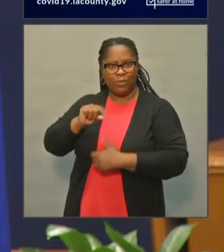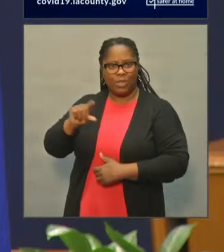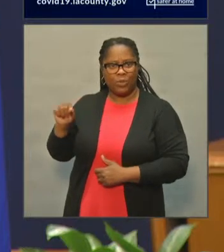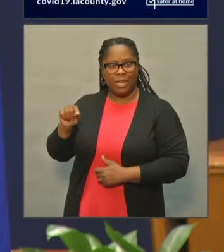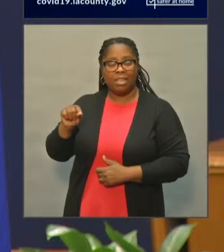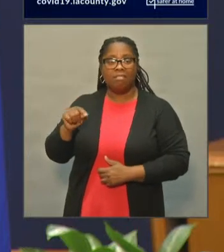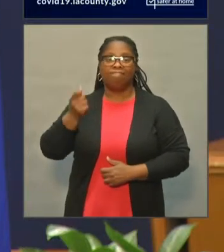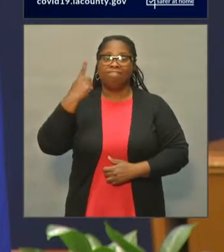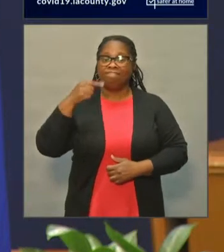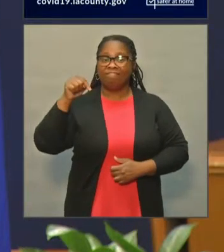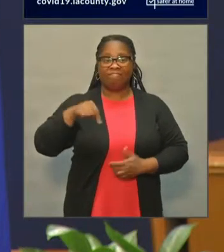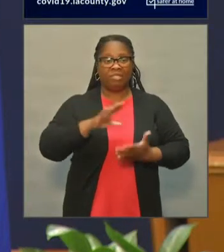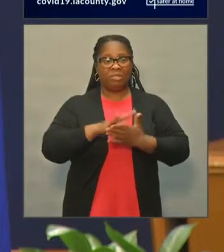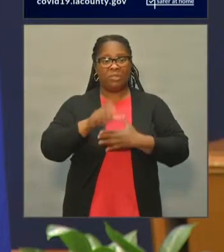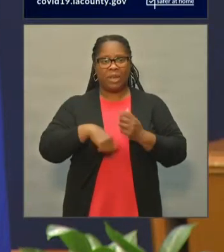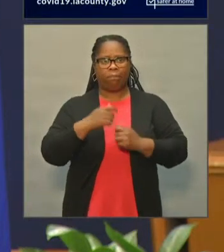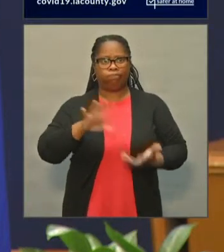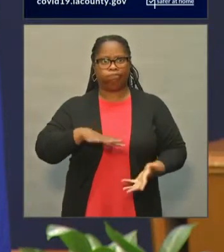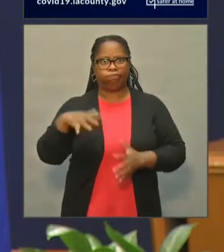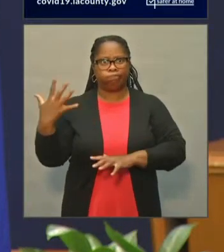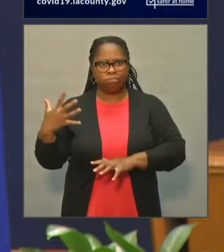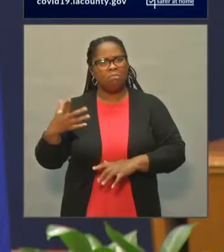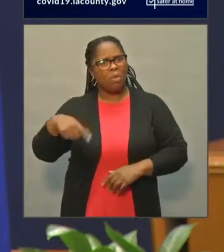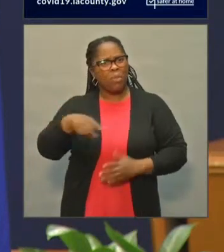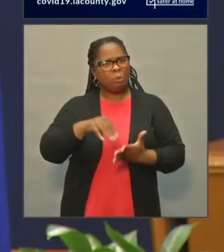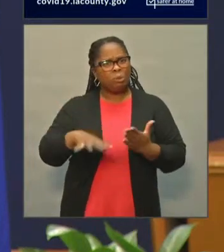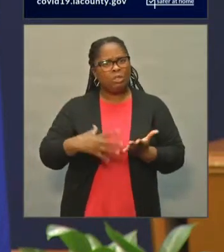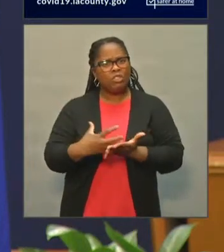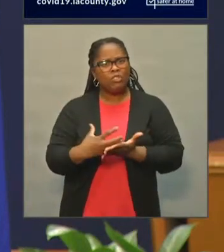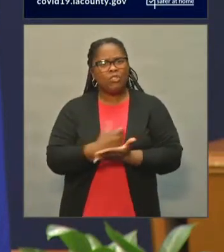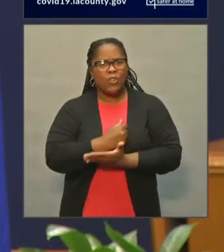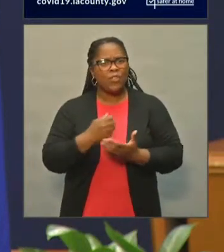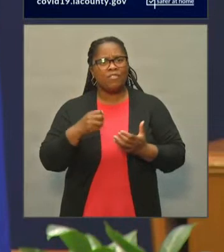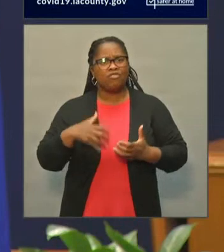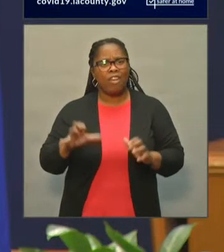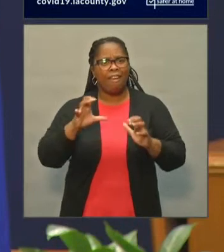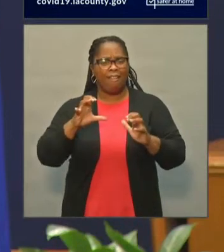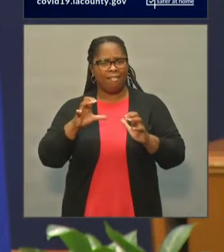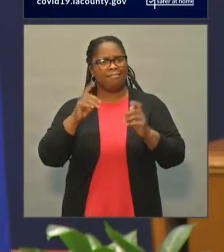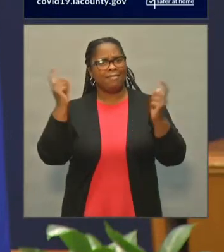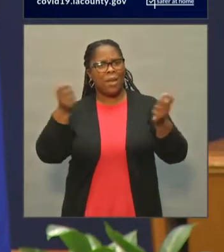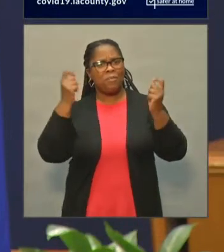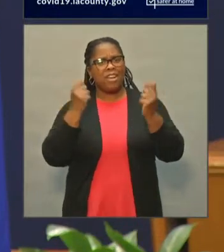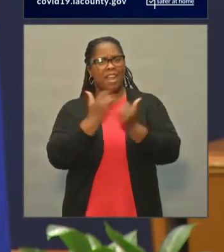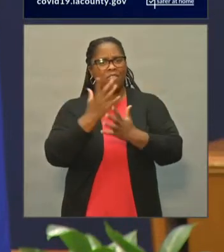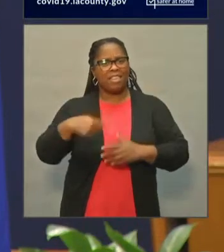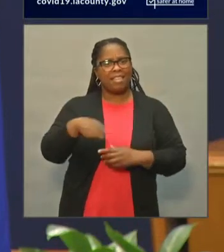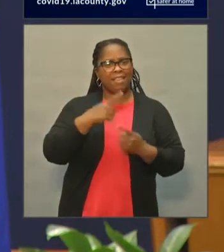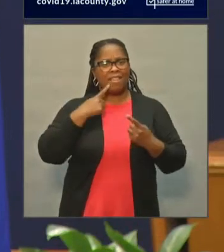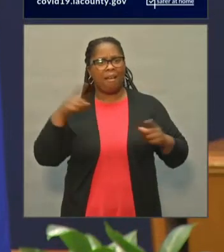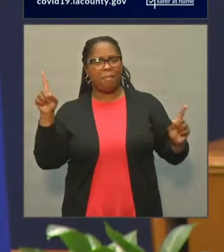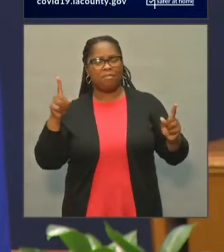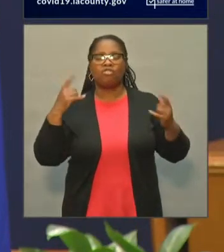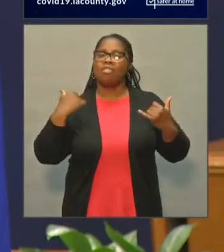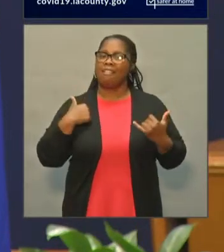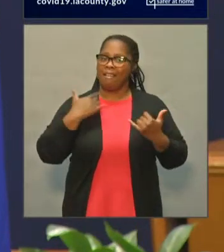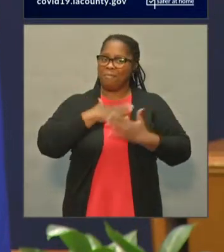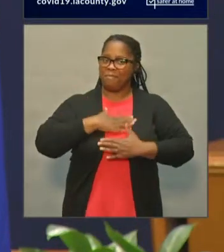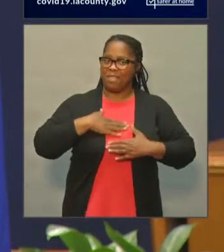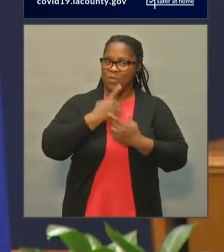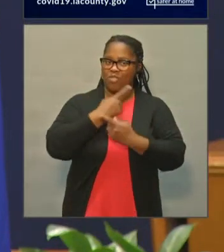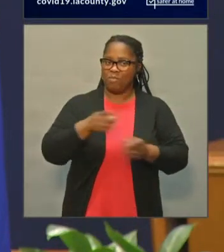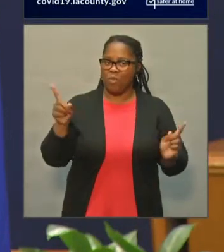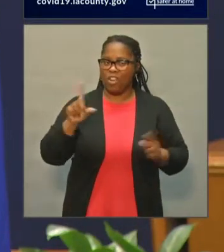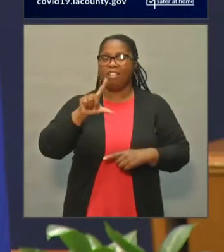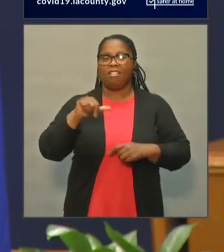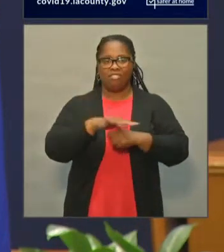opportunity to celebrate everything that they have accomplished. I am pleased to report that Los Angeles County has now issued guidance to enable